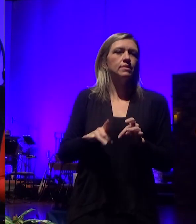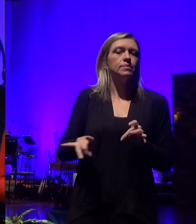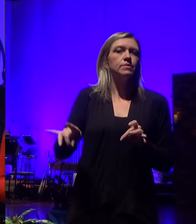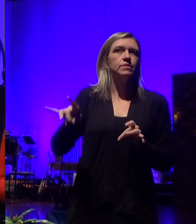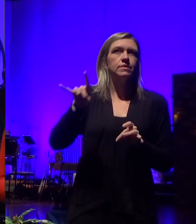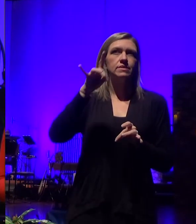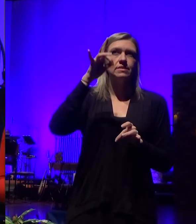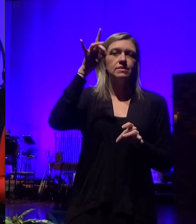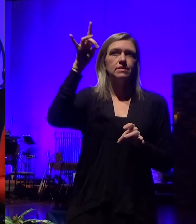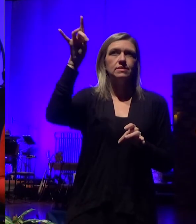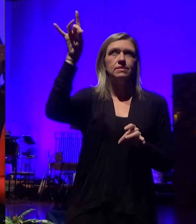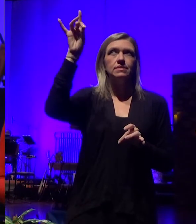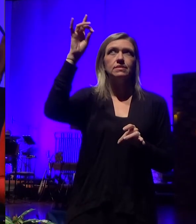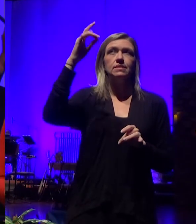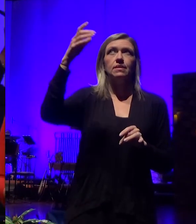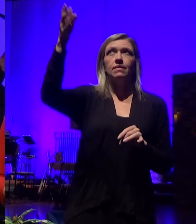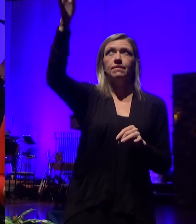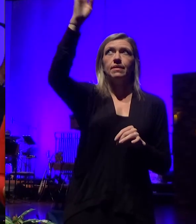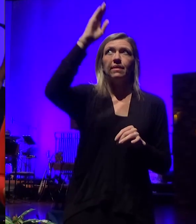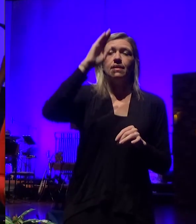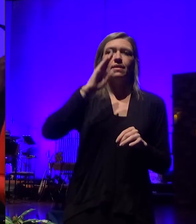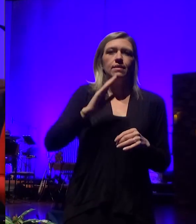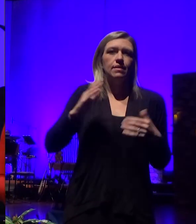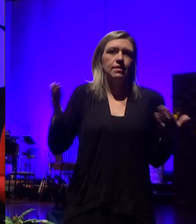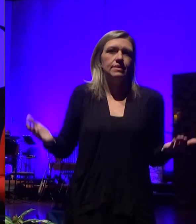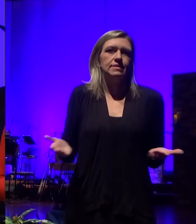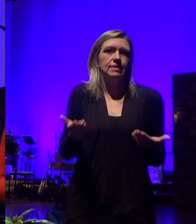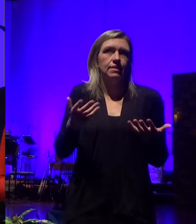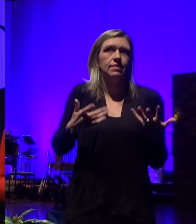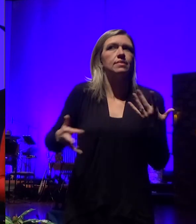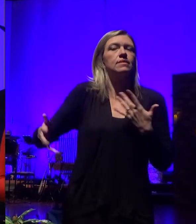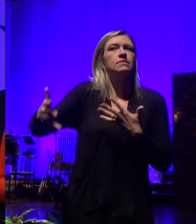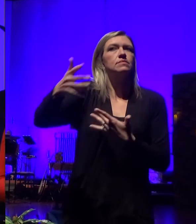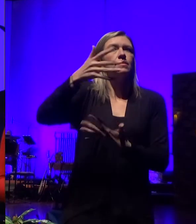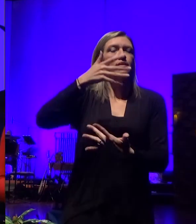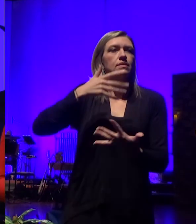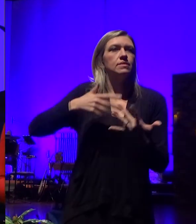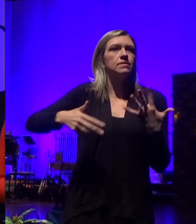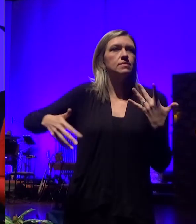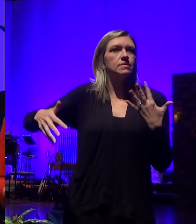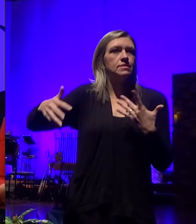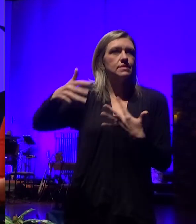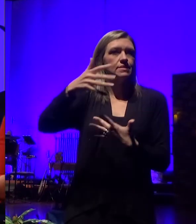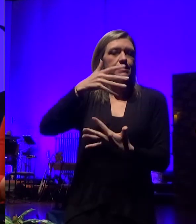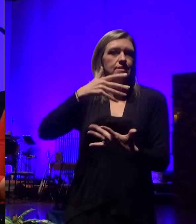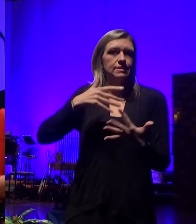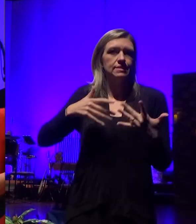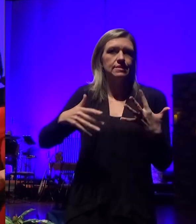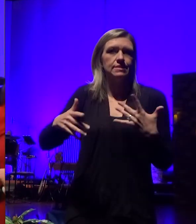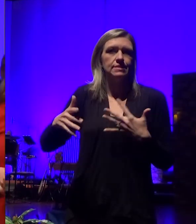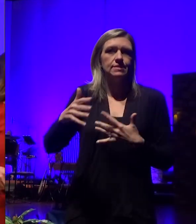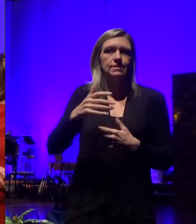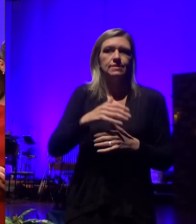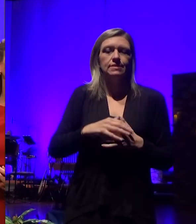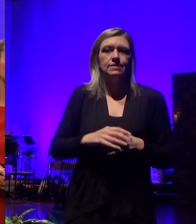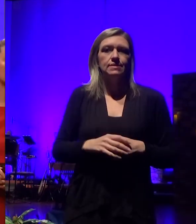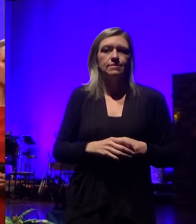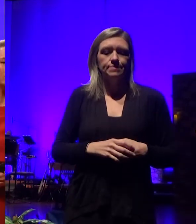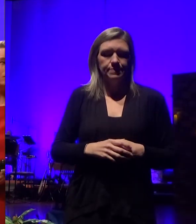Surely the presence of God is in this place.